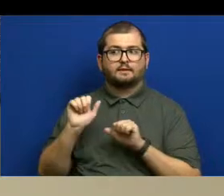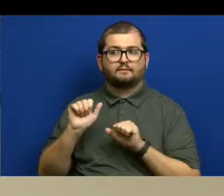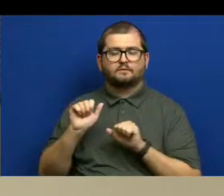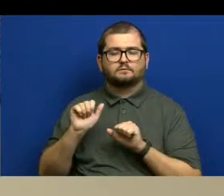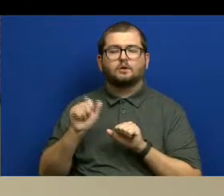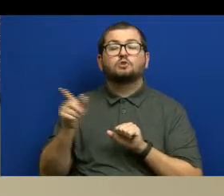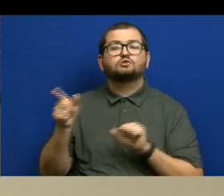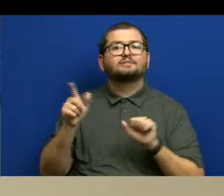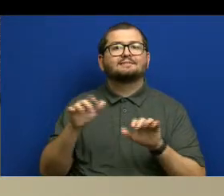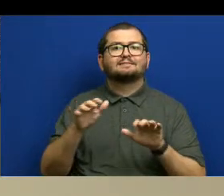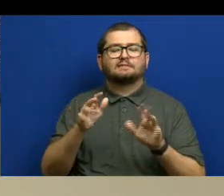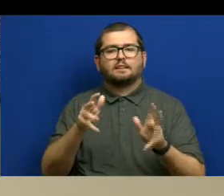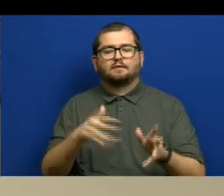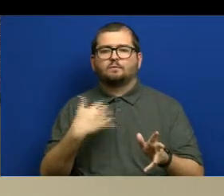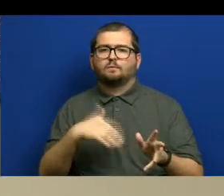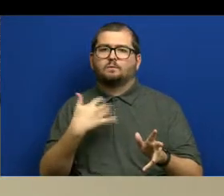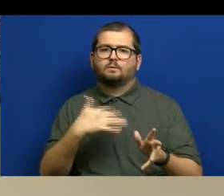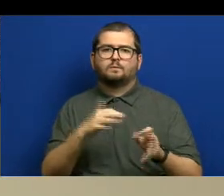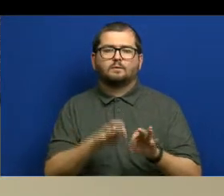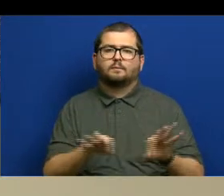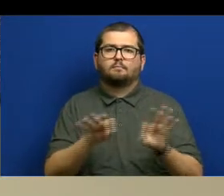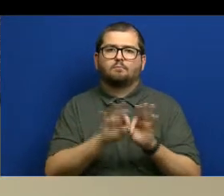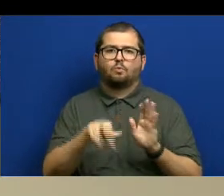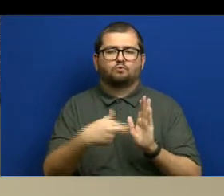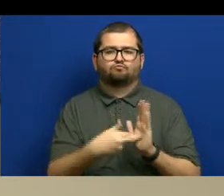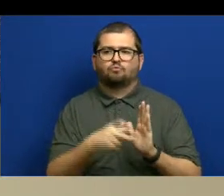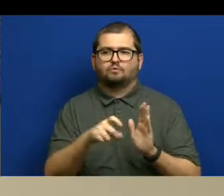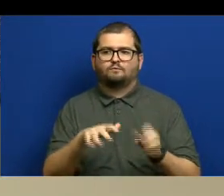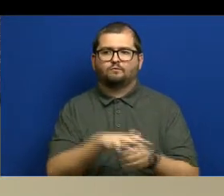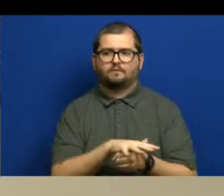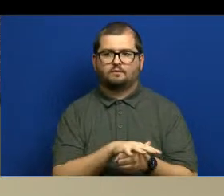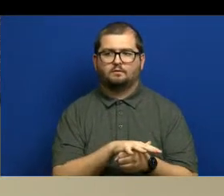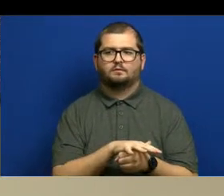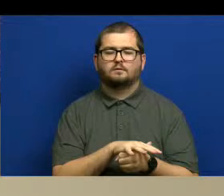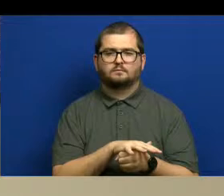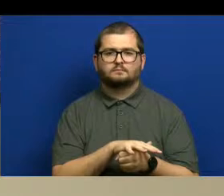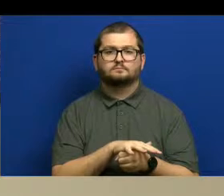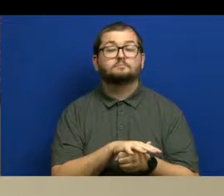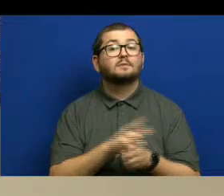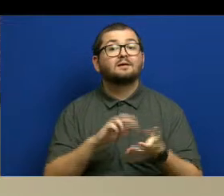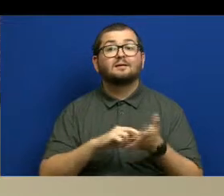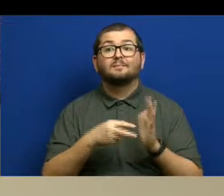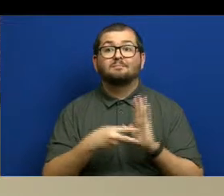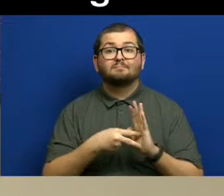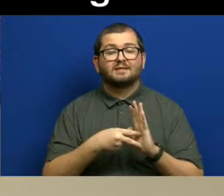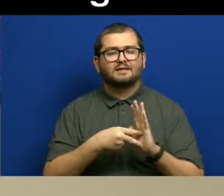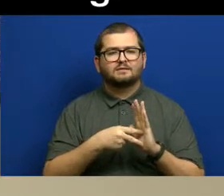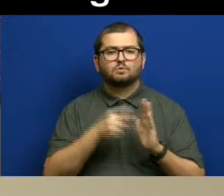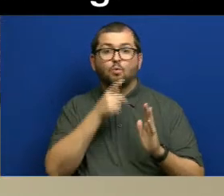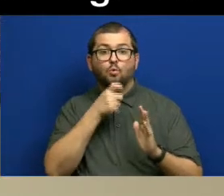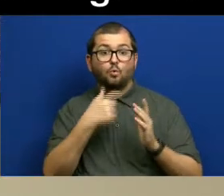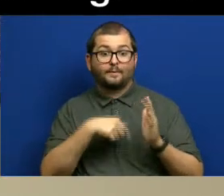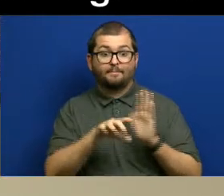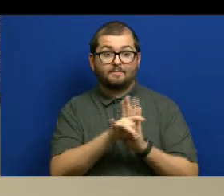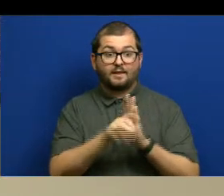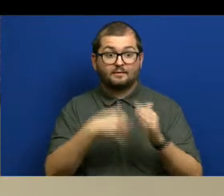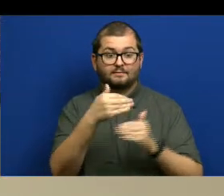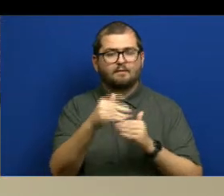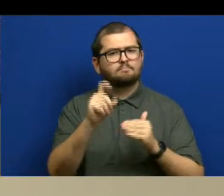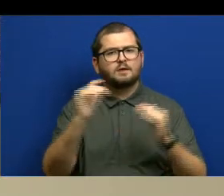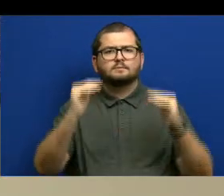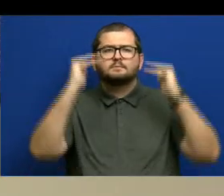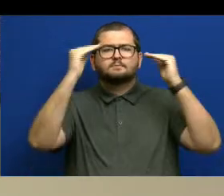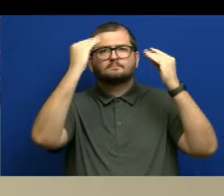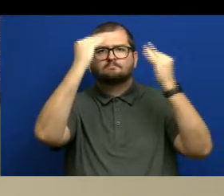she's leaving significantly large shoes to fill. As such, the bar must be high for the consideration of the next executive